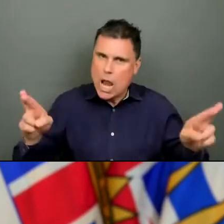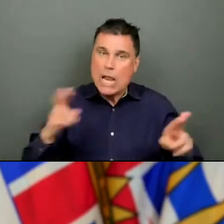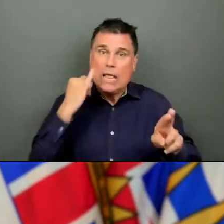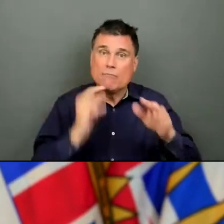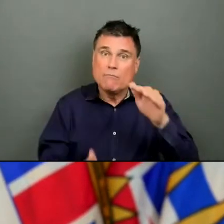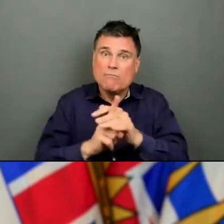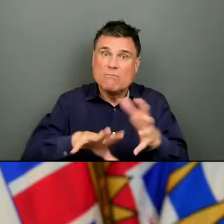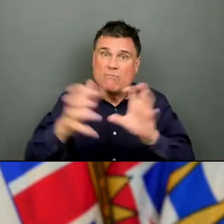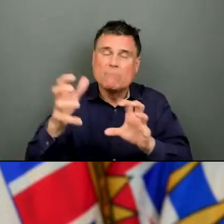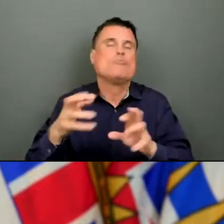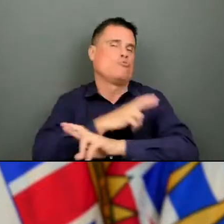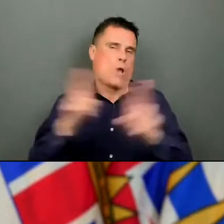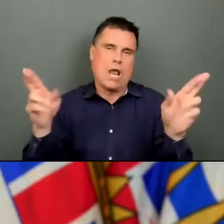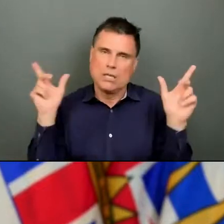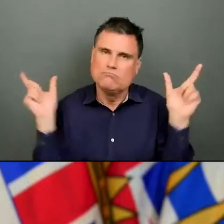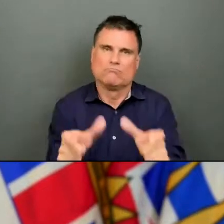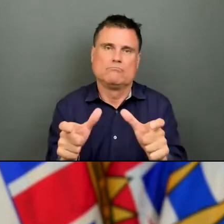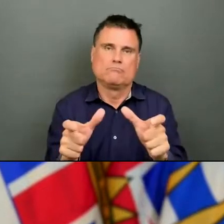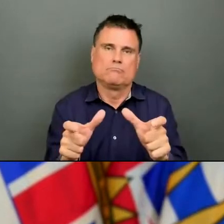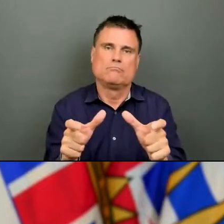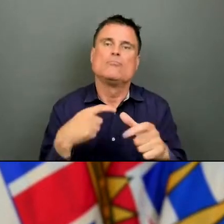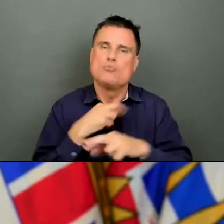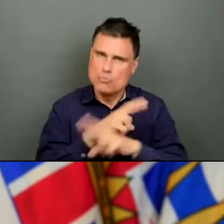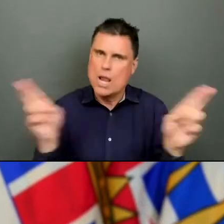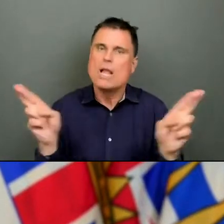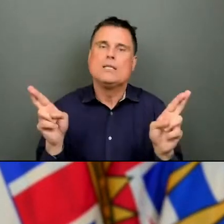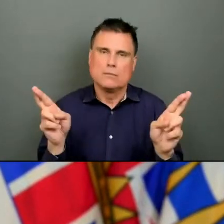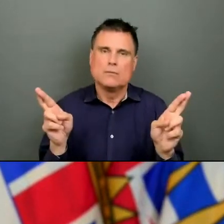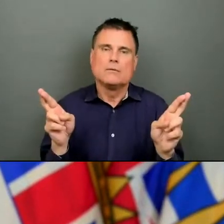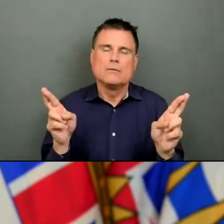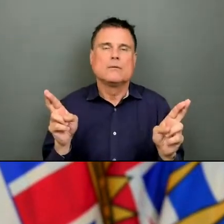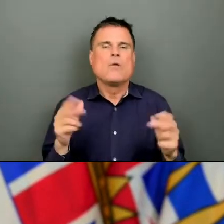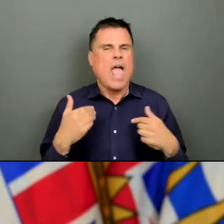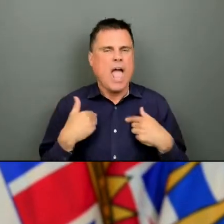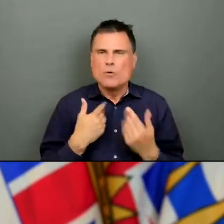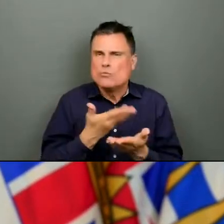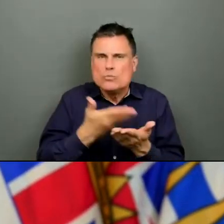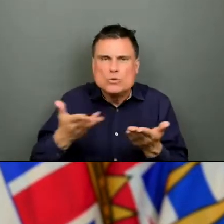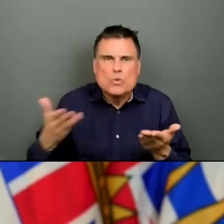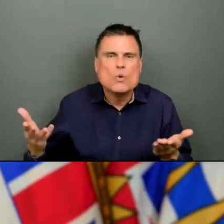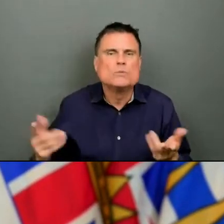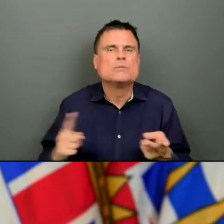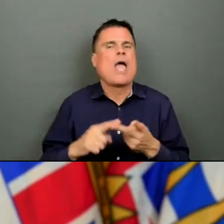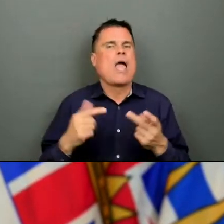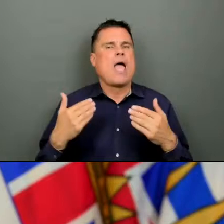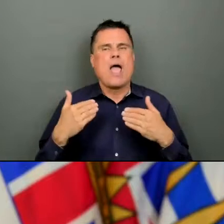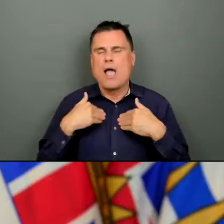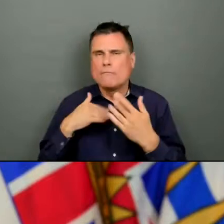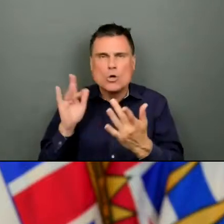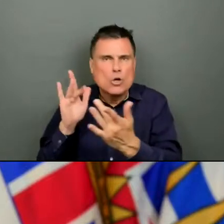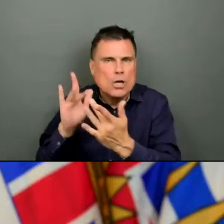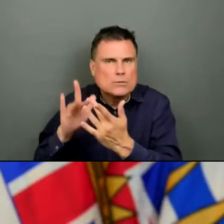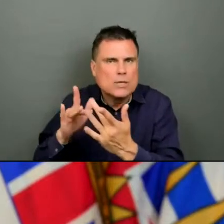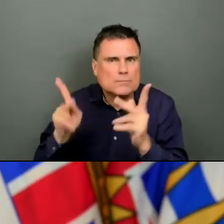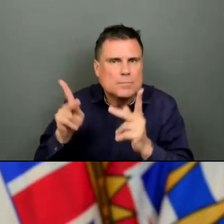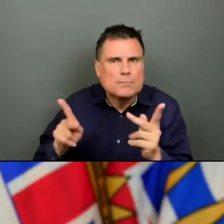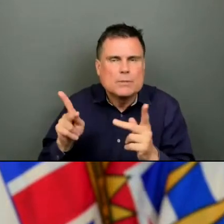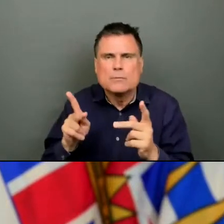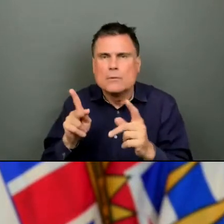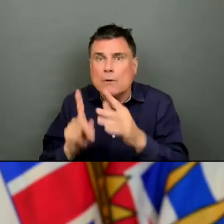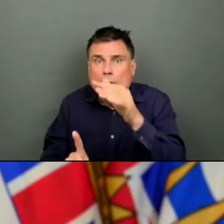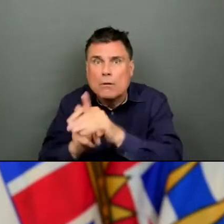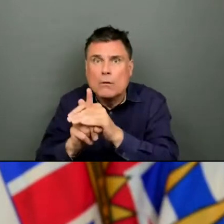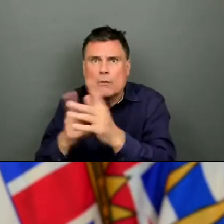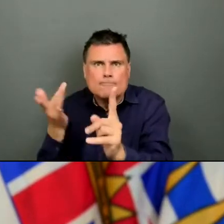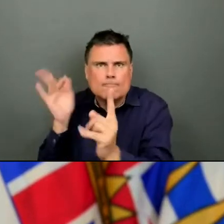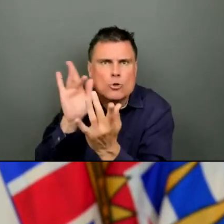we have public health resources to do adequate contact tracing, that we have the public health lab resources to